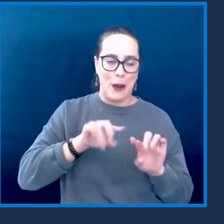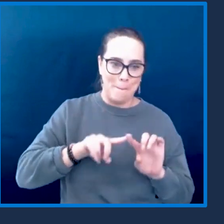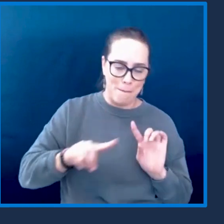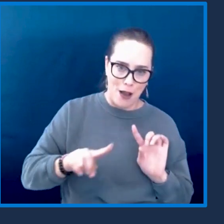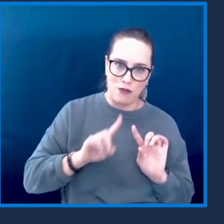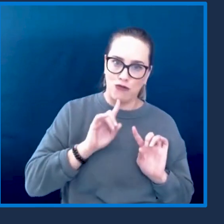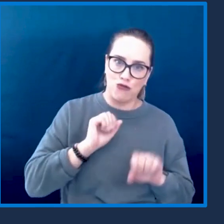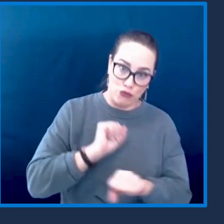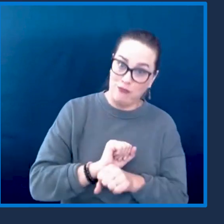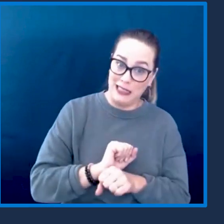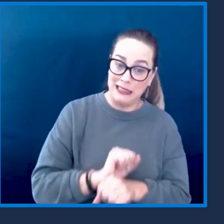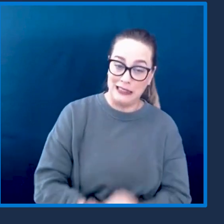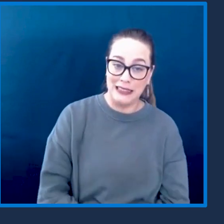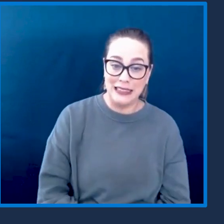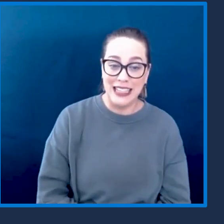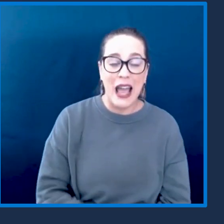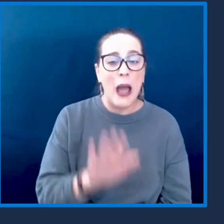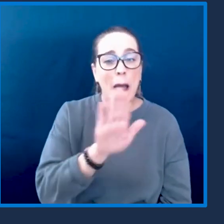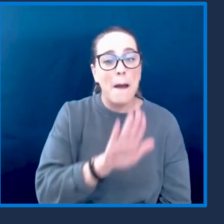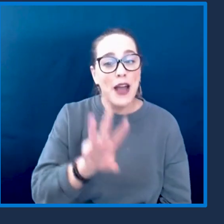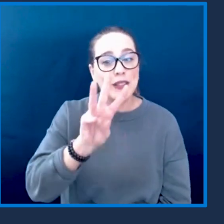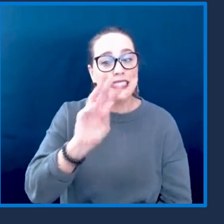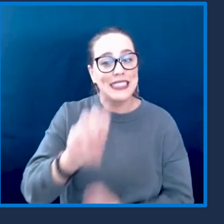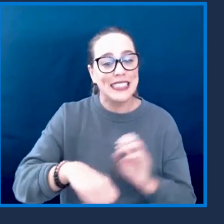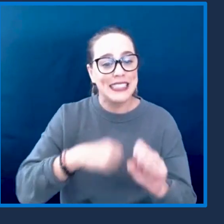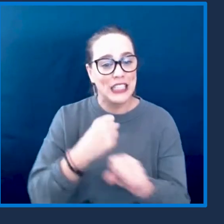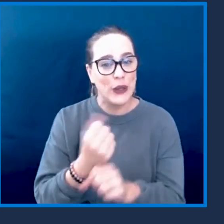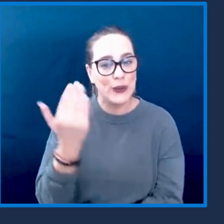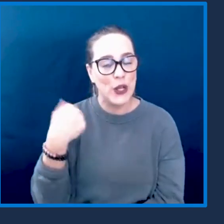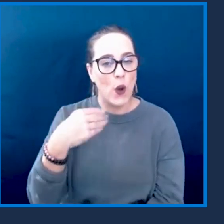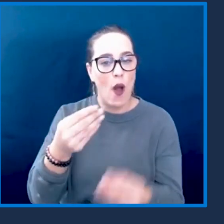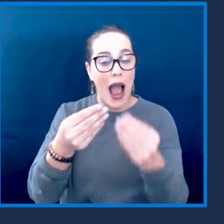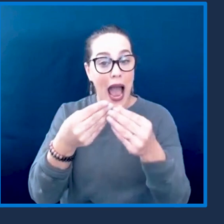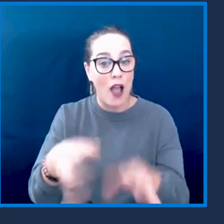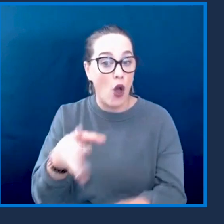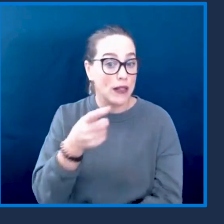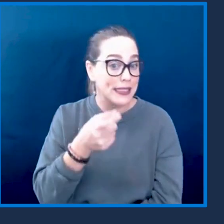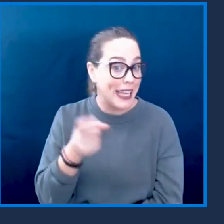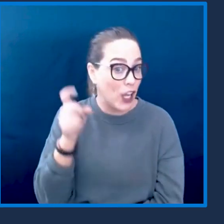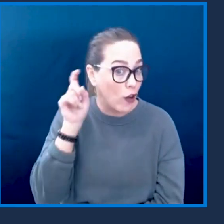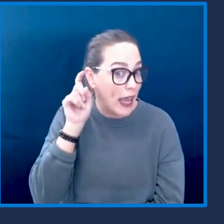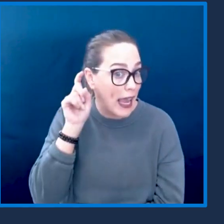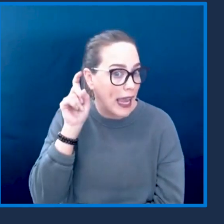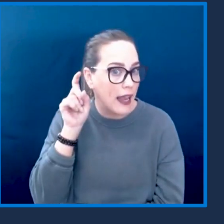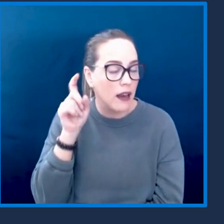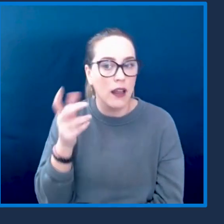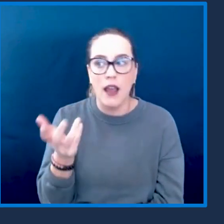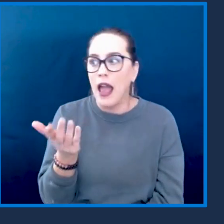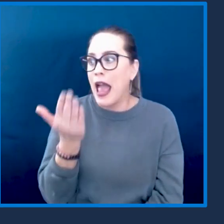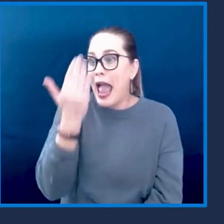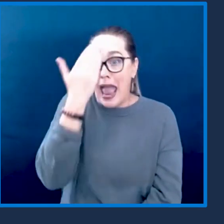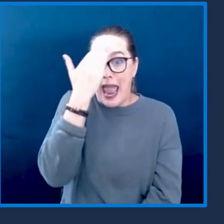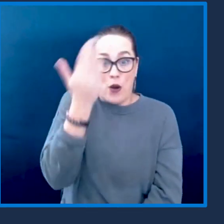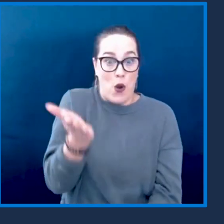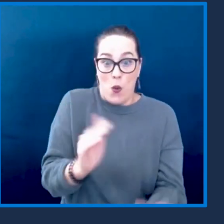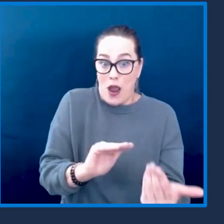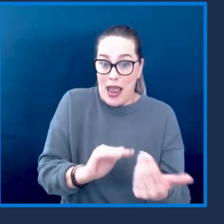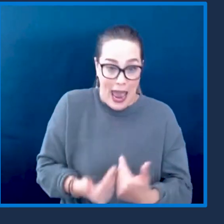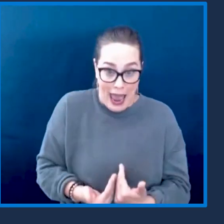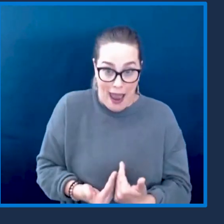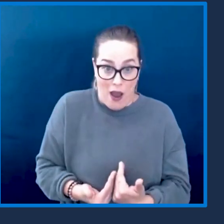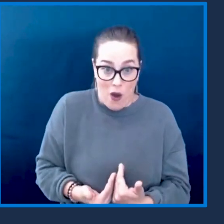about 6 years ago, I lost one of my hearing aids. For the life of me, I cannot explain how I did that, but it was